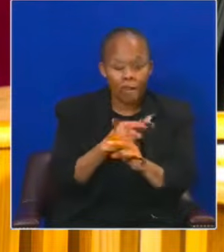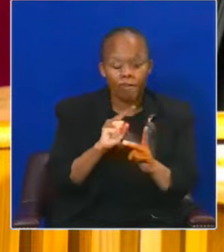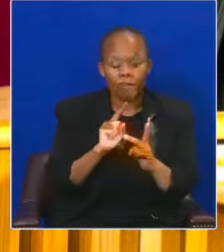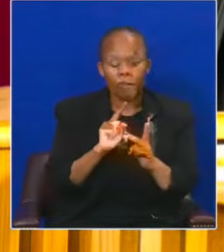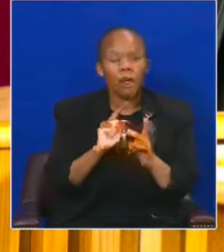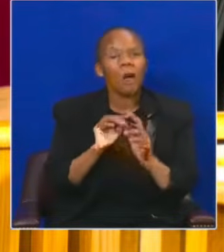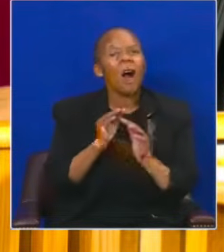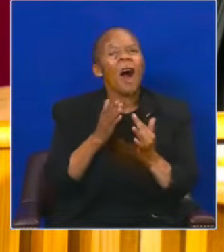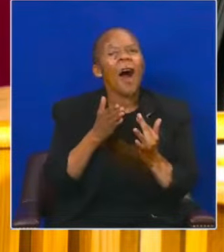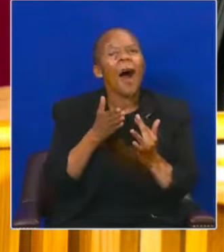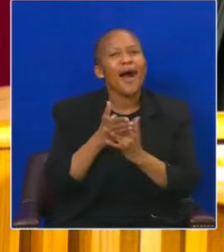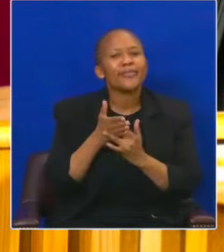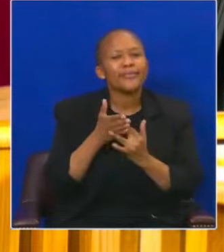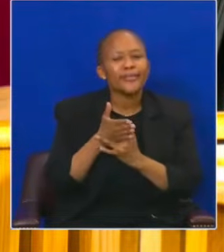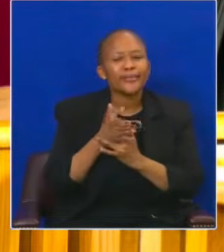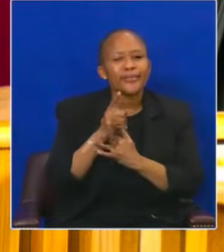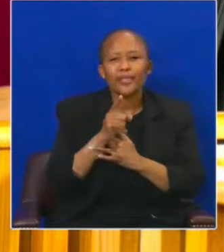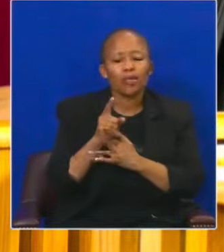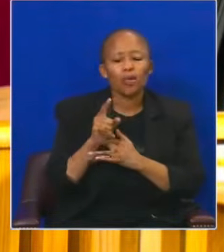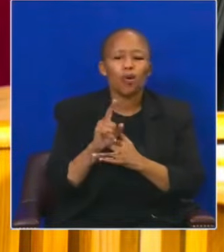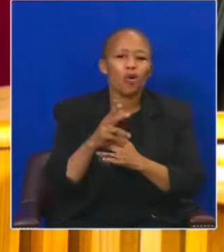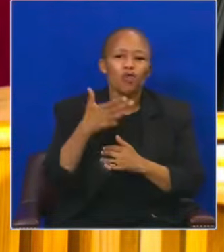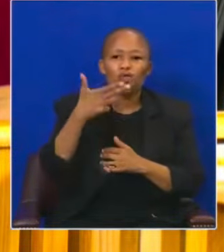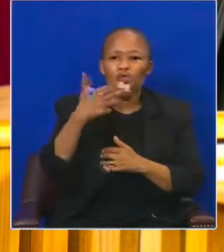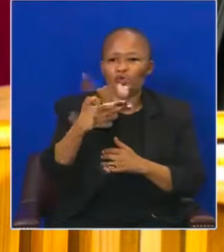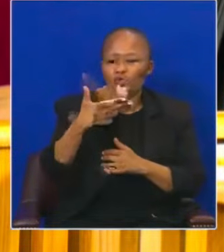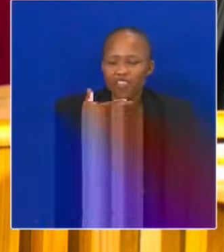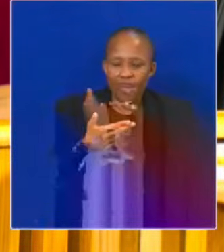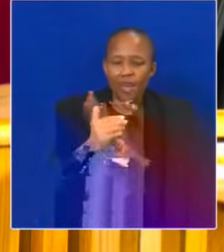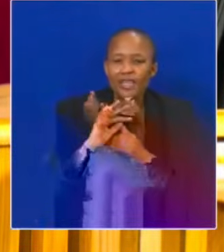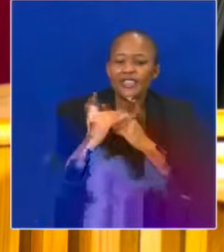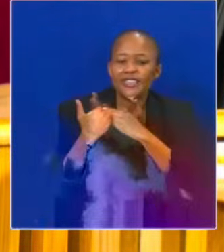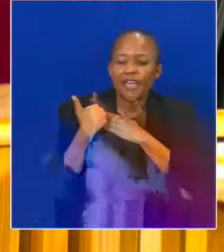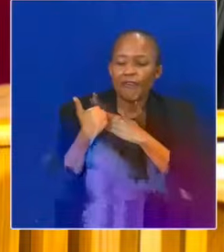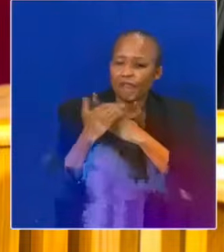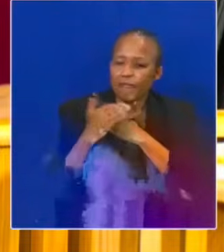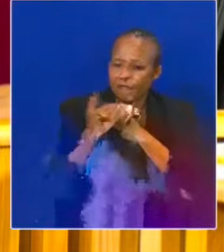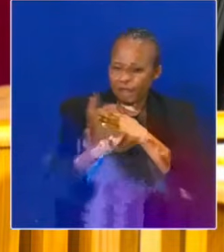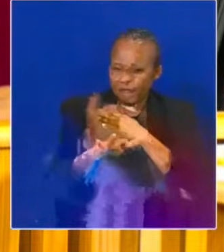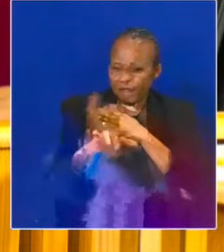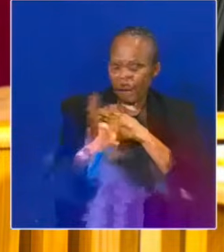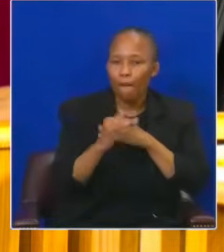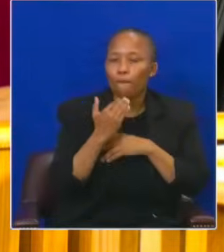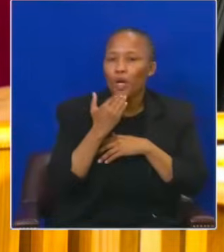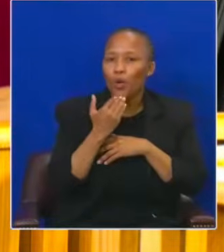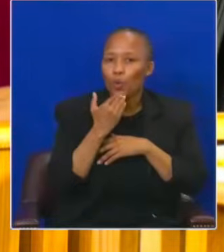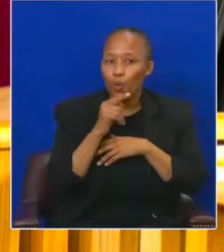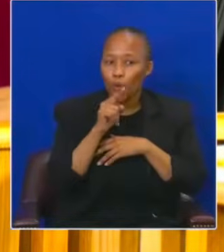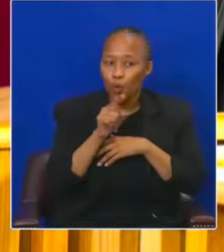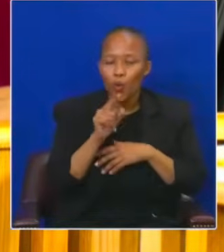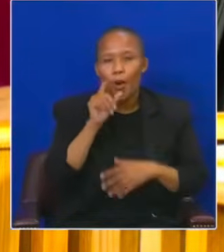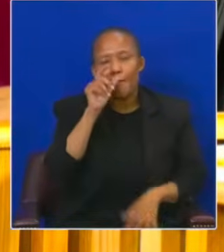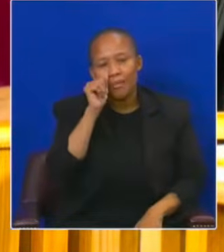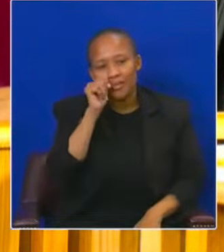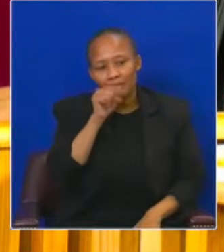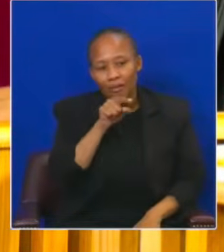safe by Mr. Matala, then the DFO indicated